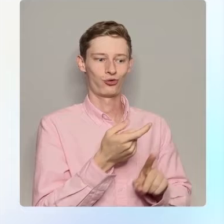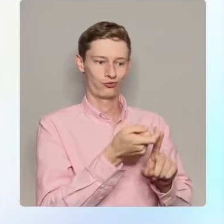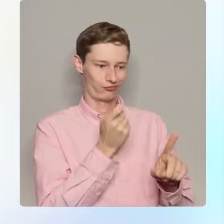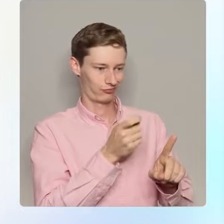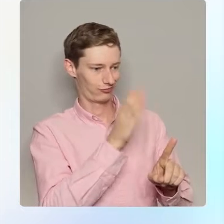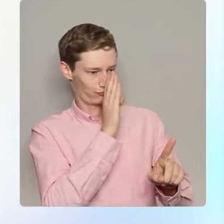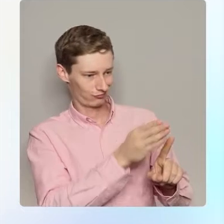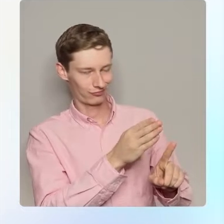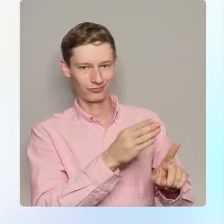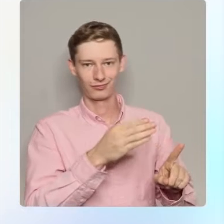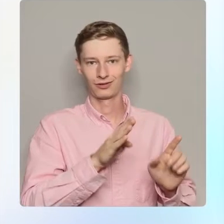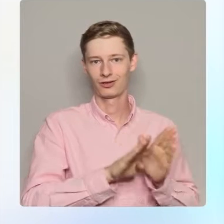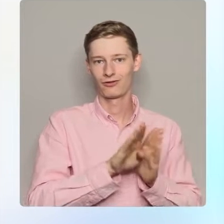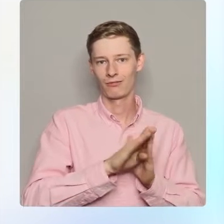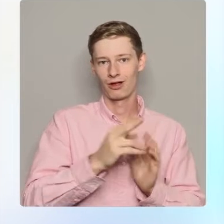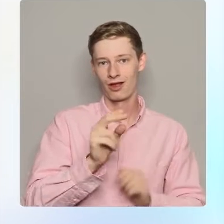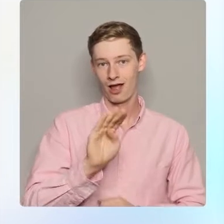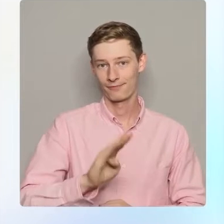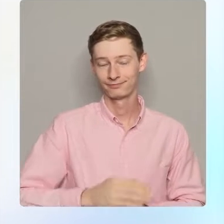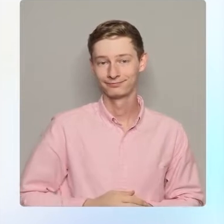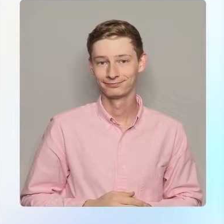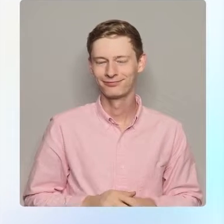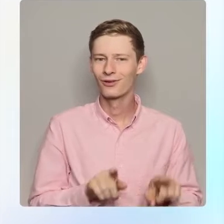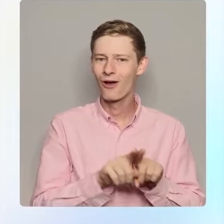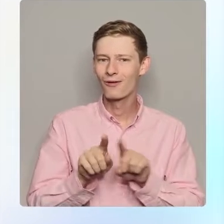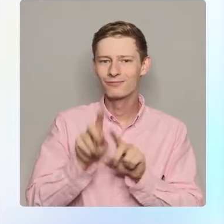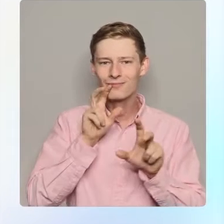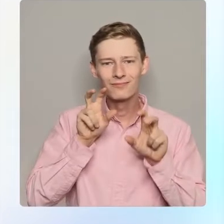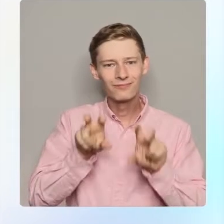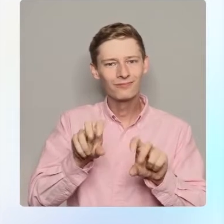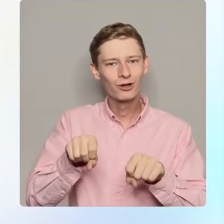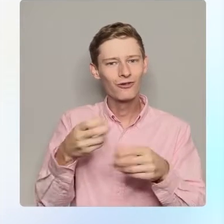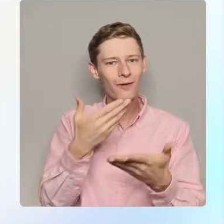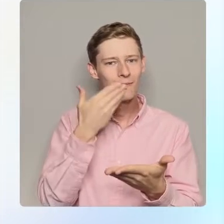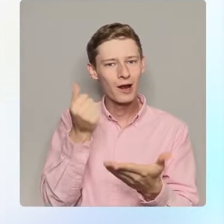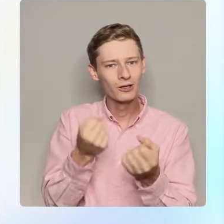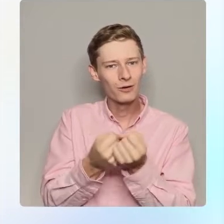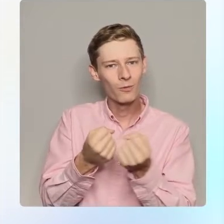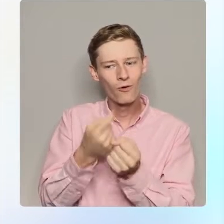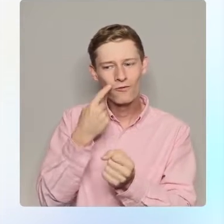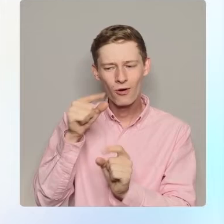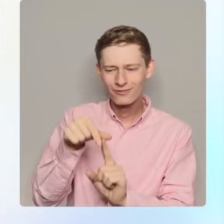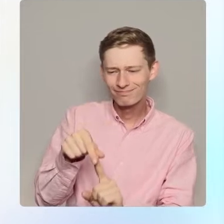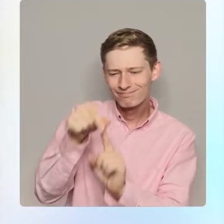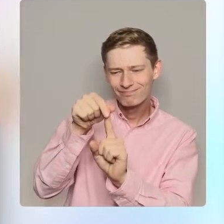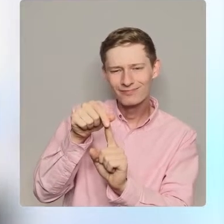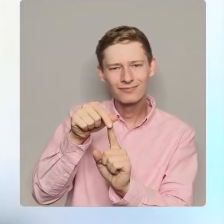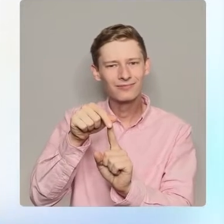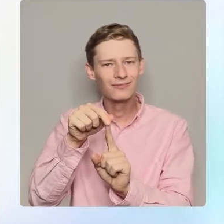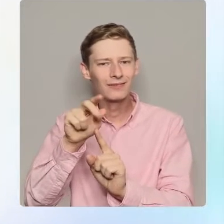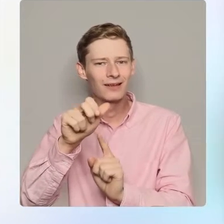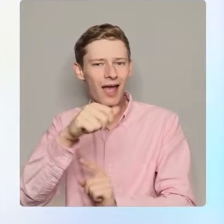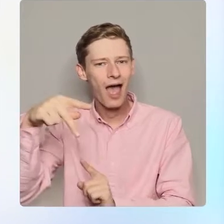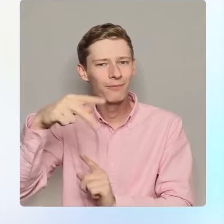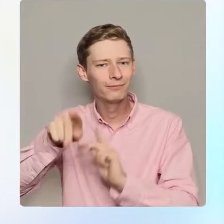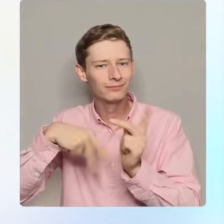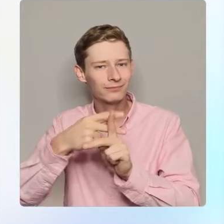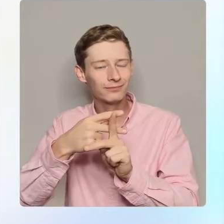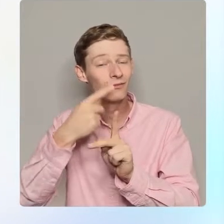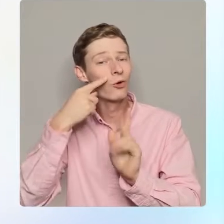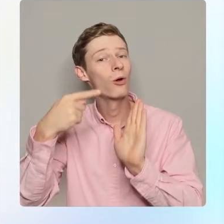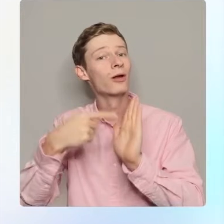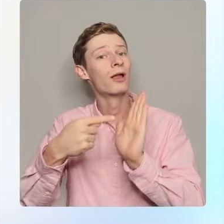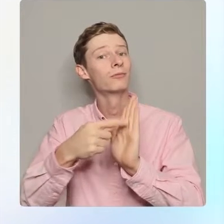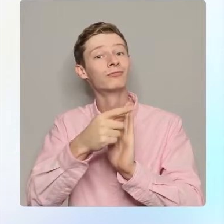Hub. We also invested in providing better support for the unique development needs of specific app types.